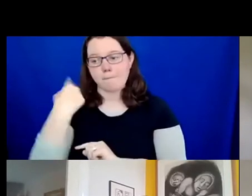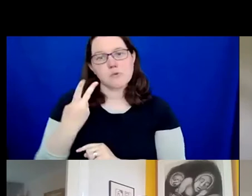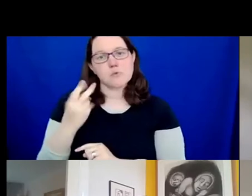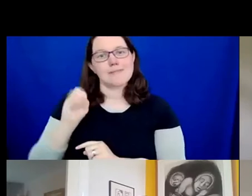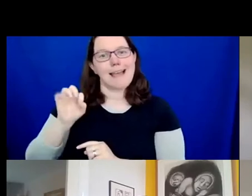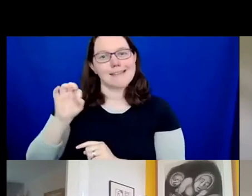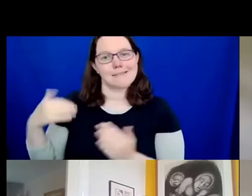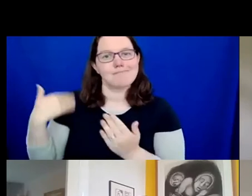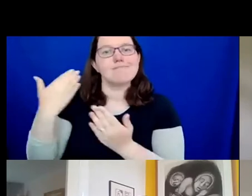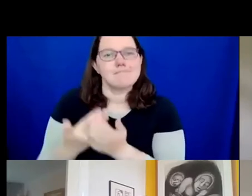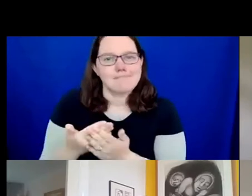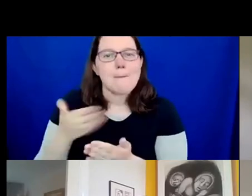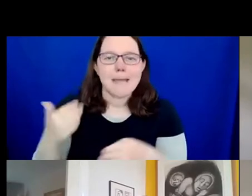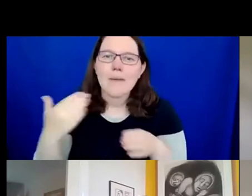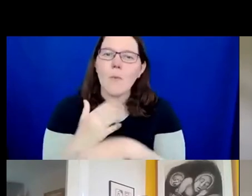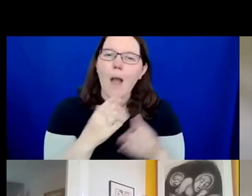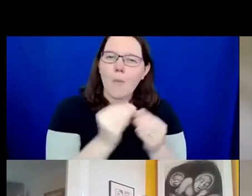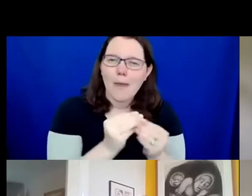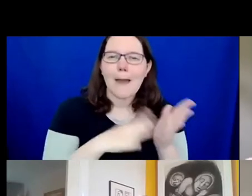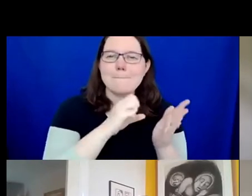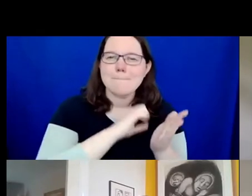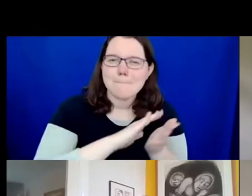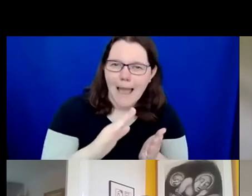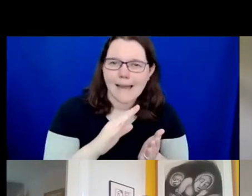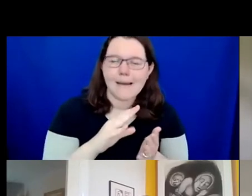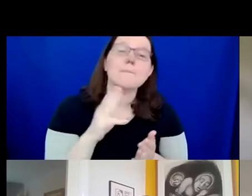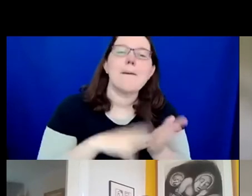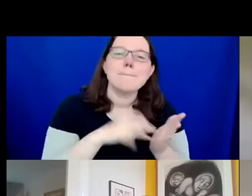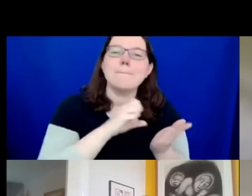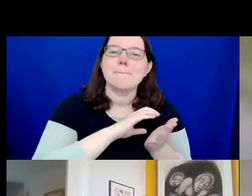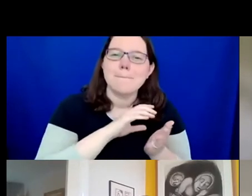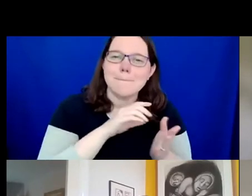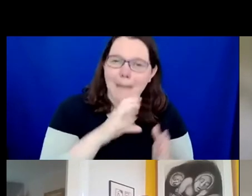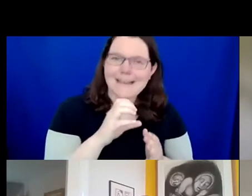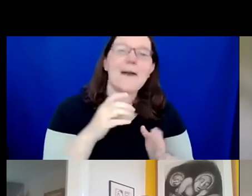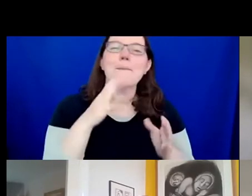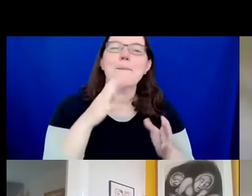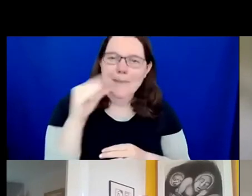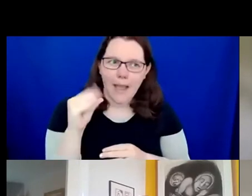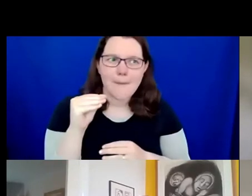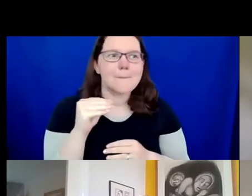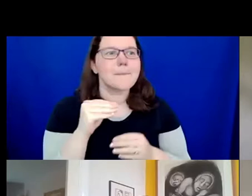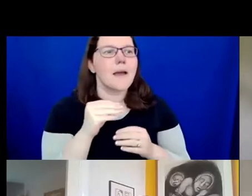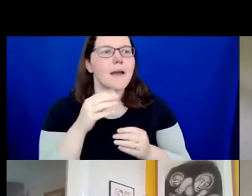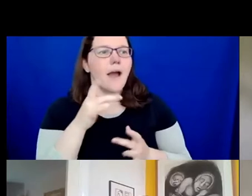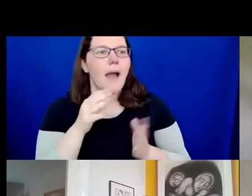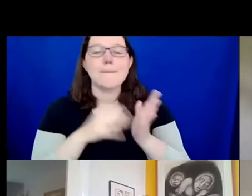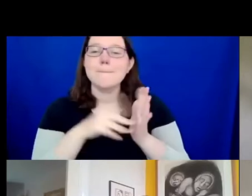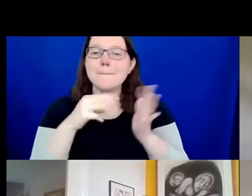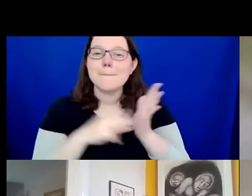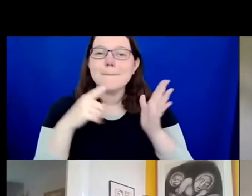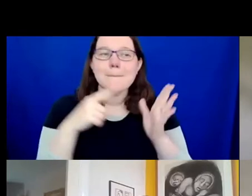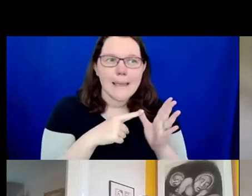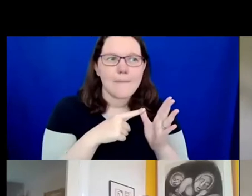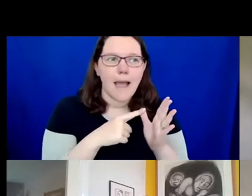Midland Arts Centre Birmingham, MEMA, Middlesbrough Institute of Modern Art, and Wising Arts Centre in Cambridge to develop the